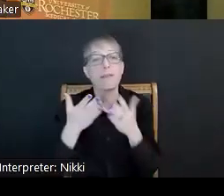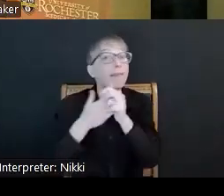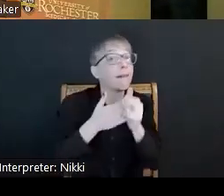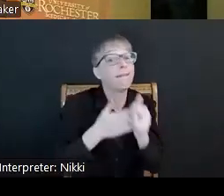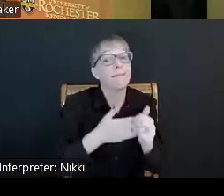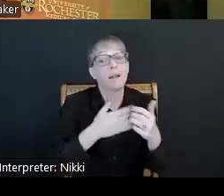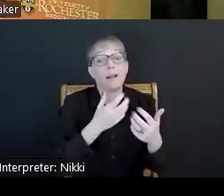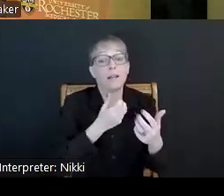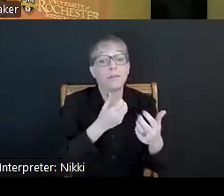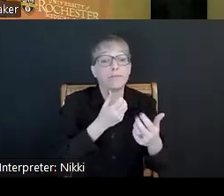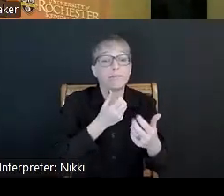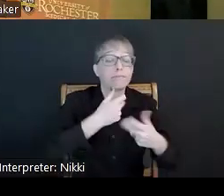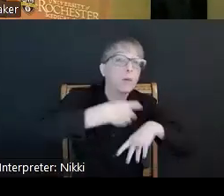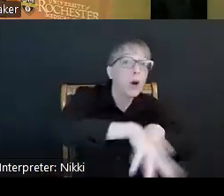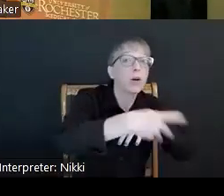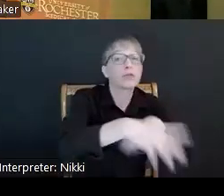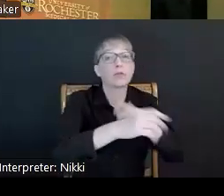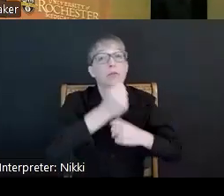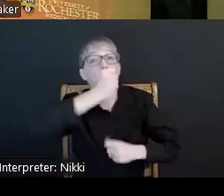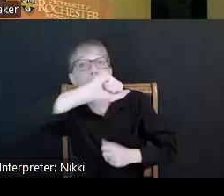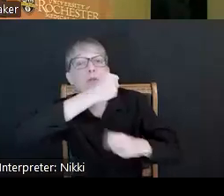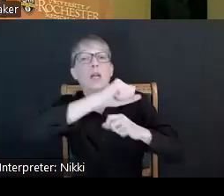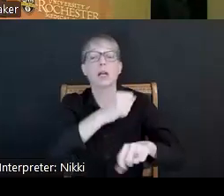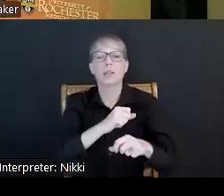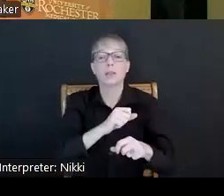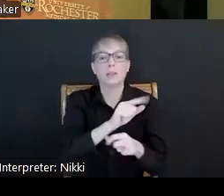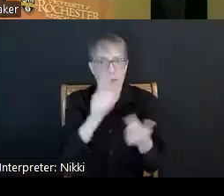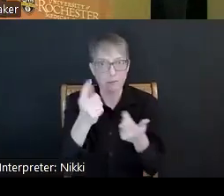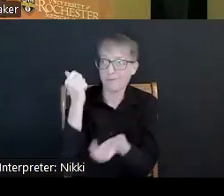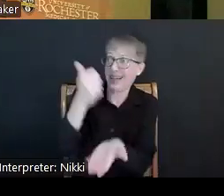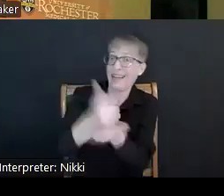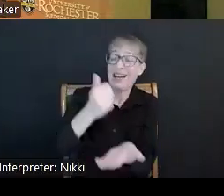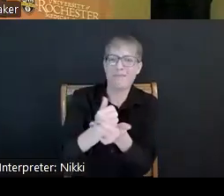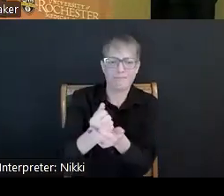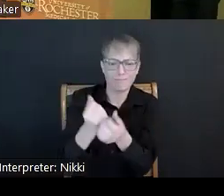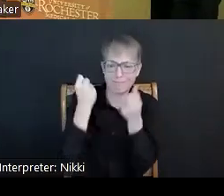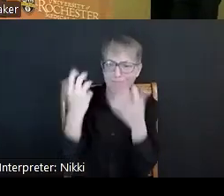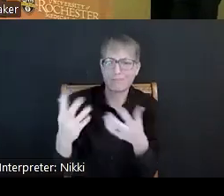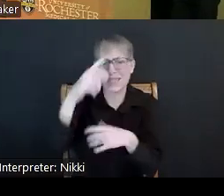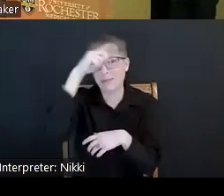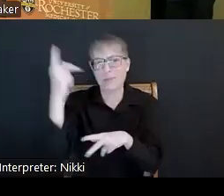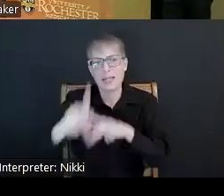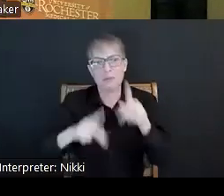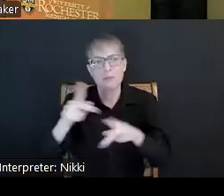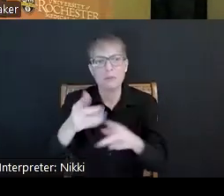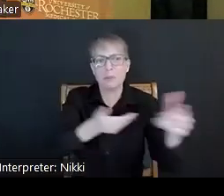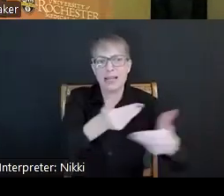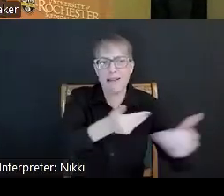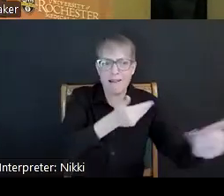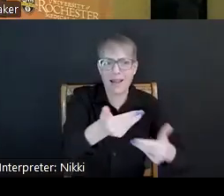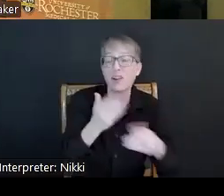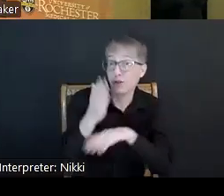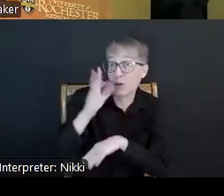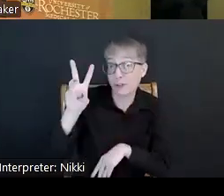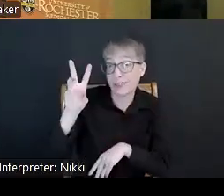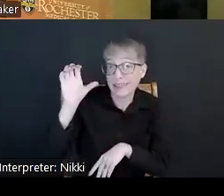They helped get 600 Black folks jobs at Kodak over a decade of protest. The folks at Kodak, which at this time ran